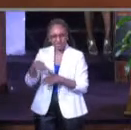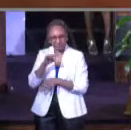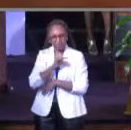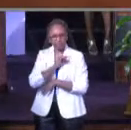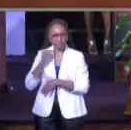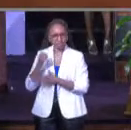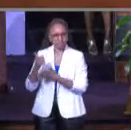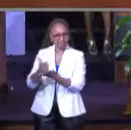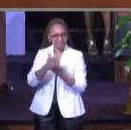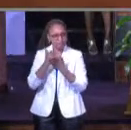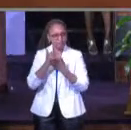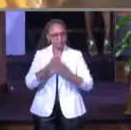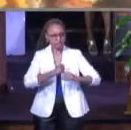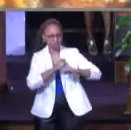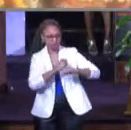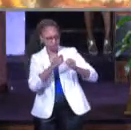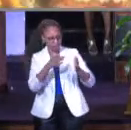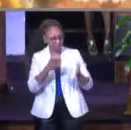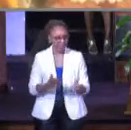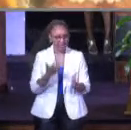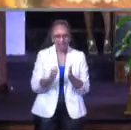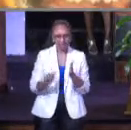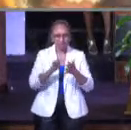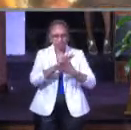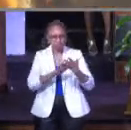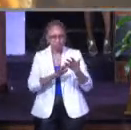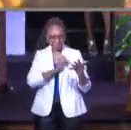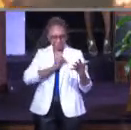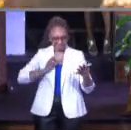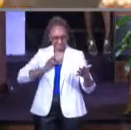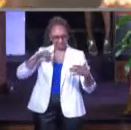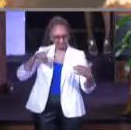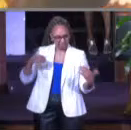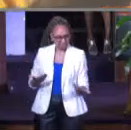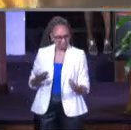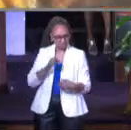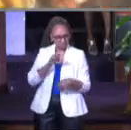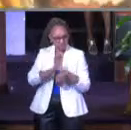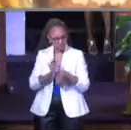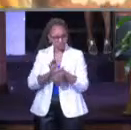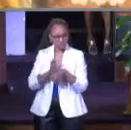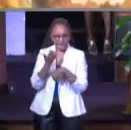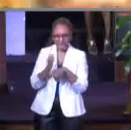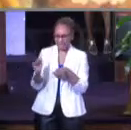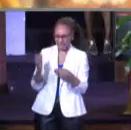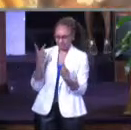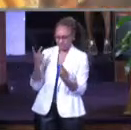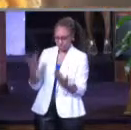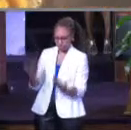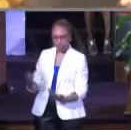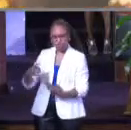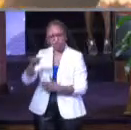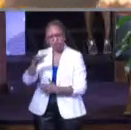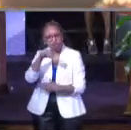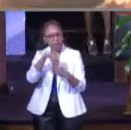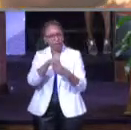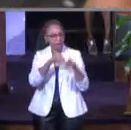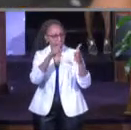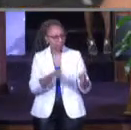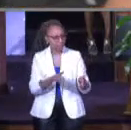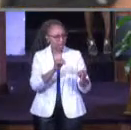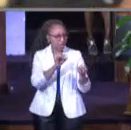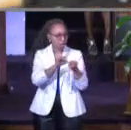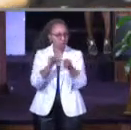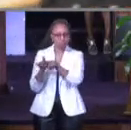every security, every student and trustee, oh Lord, every clergy, every visitor, those who are in person and those